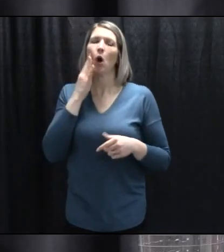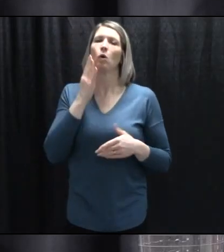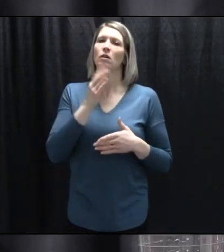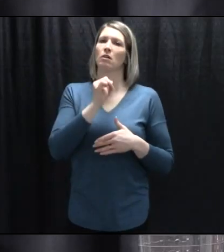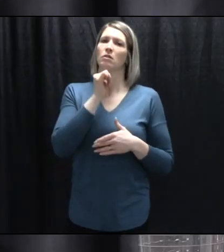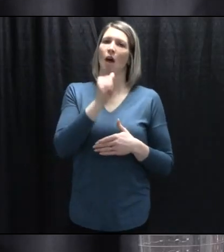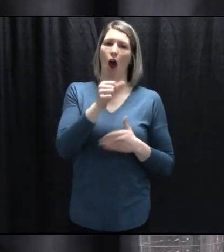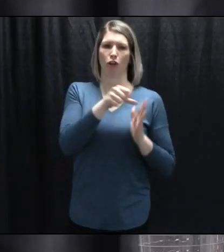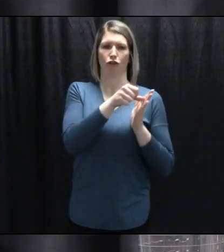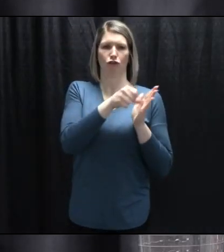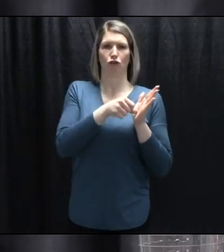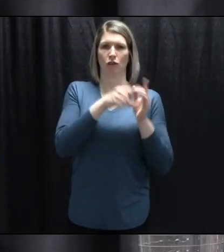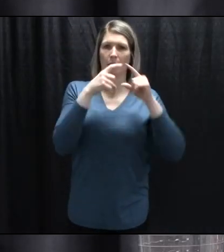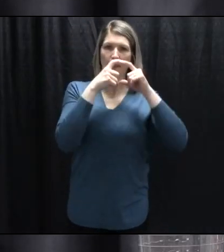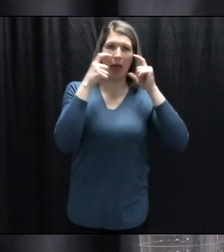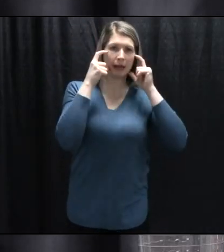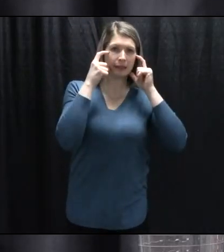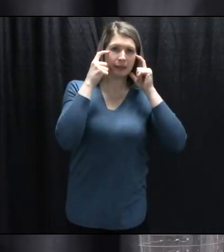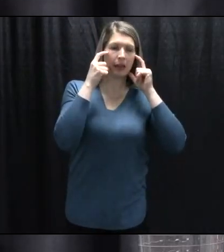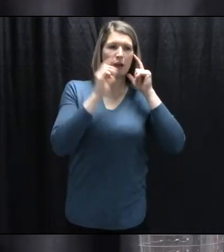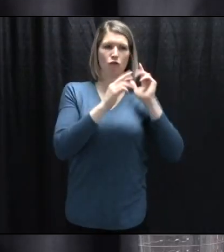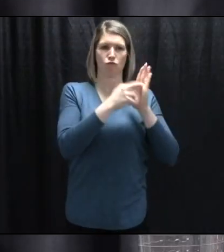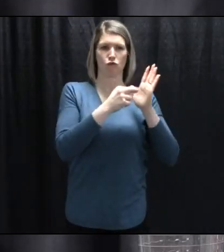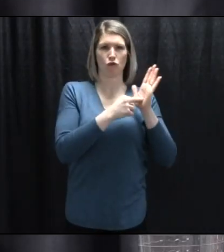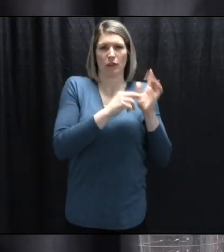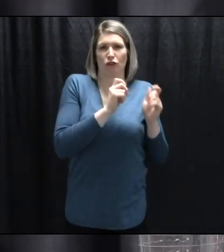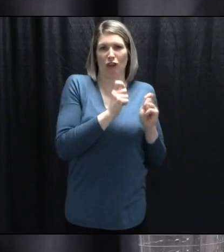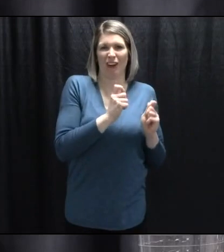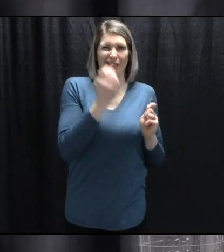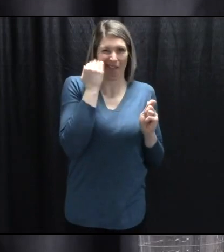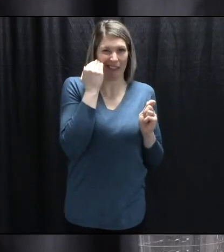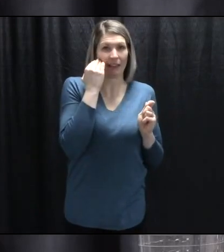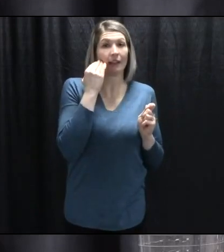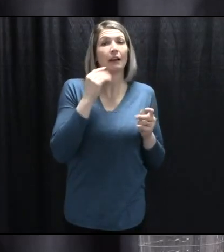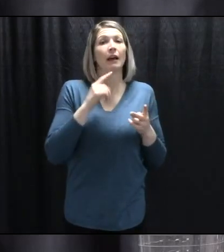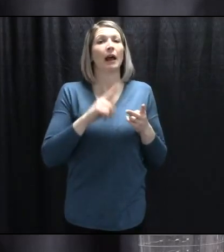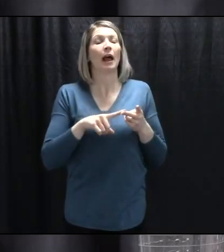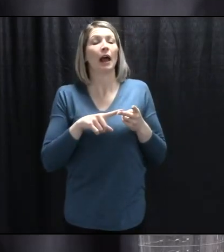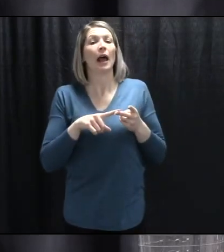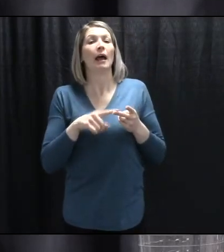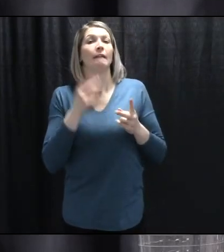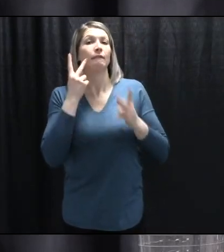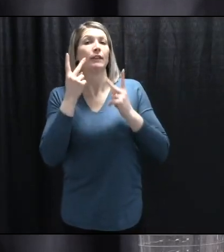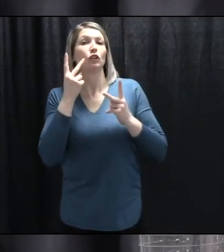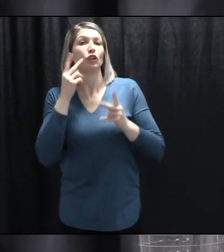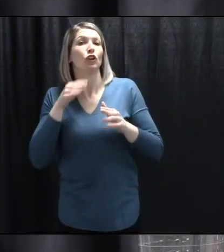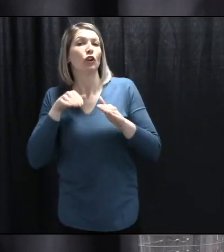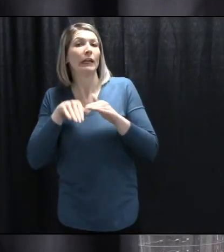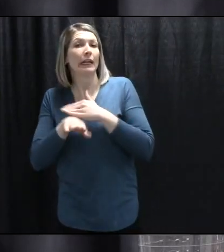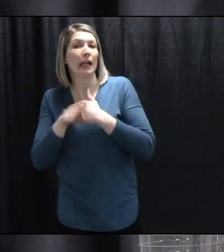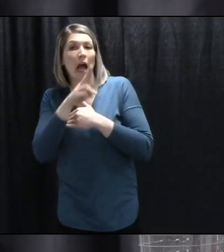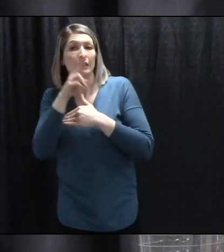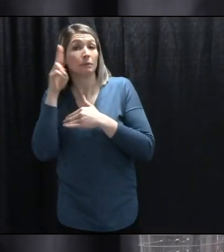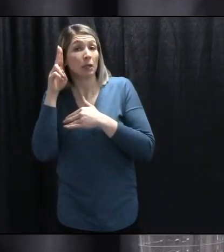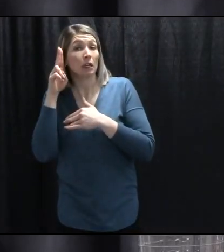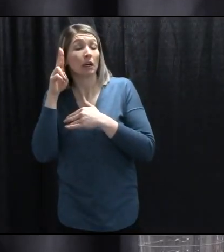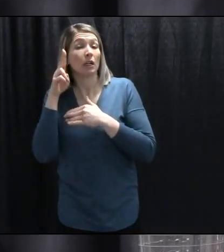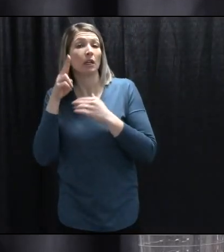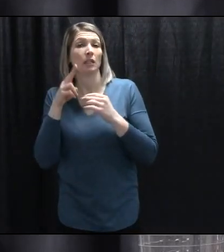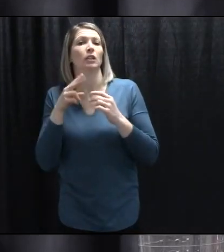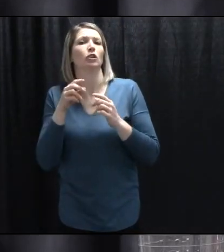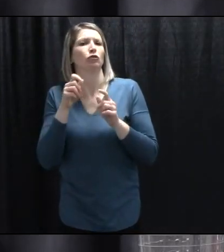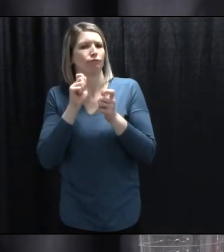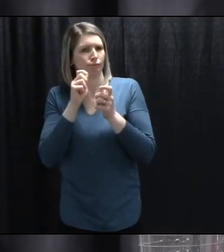changed. The recommendations about masks for visitors in hospitals have changed. The recommendations